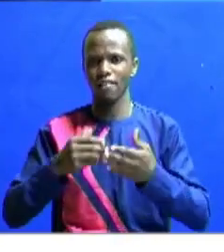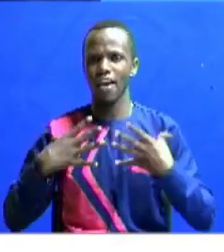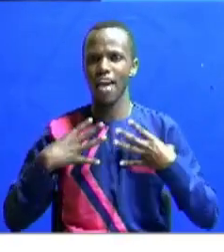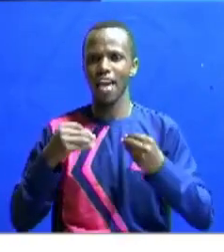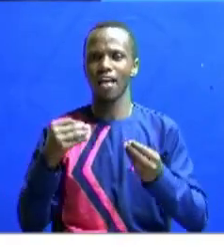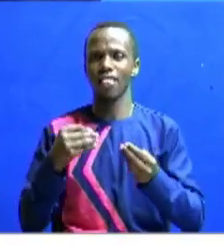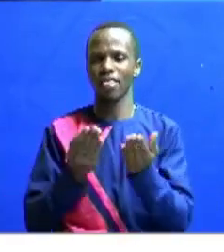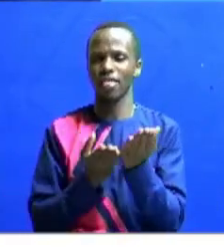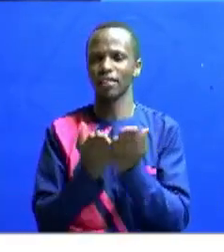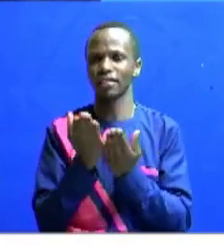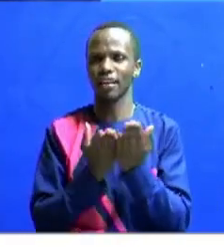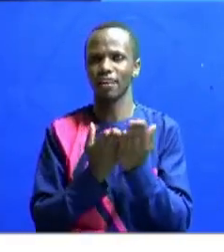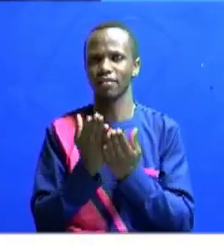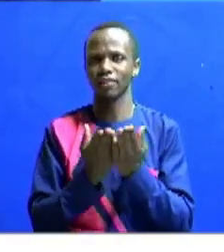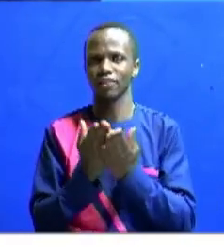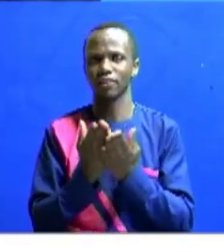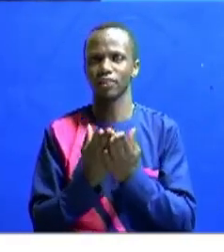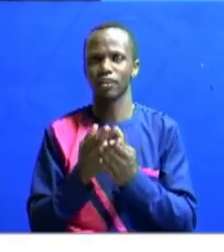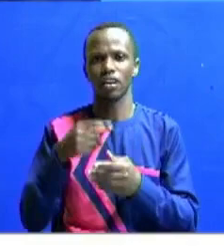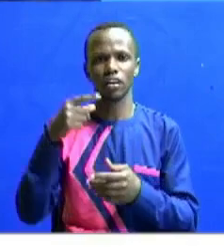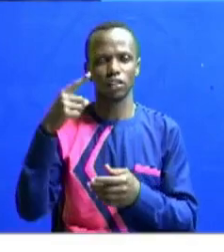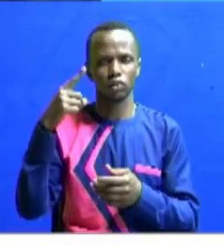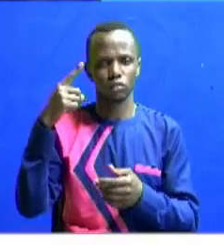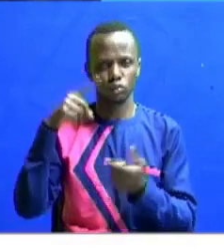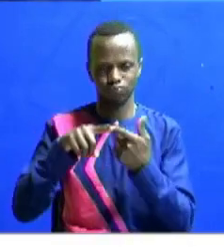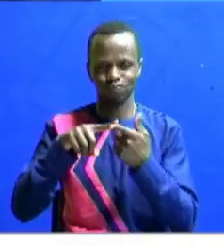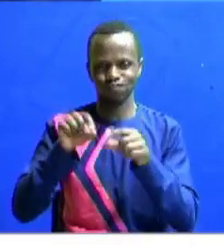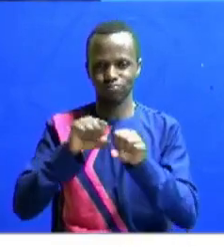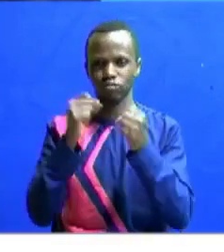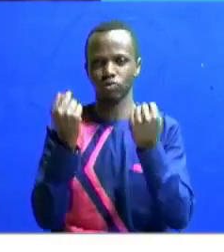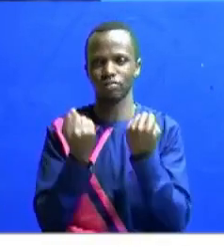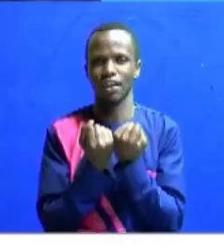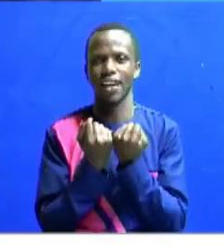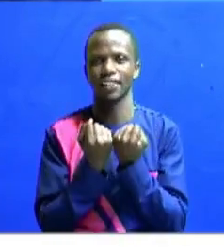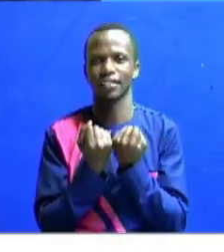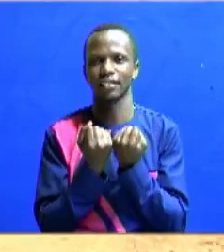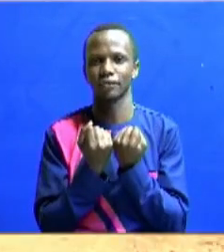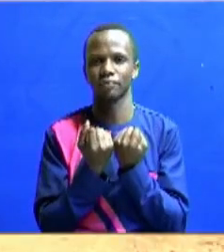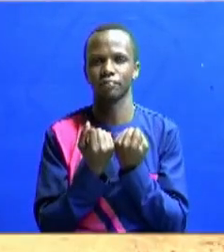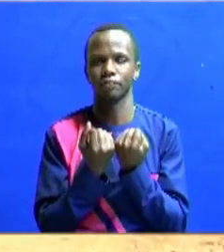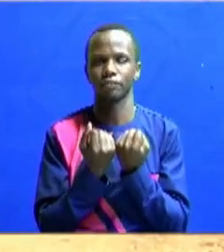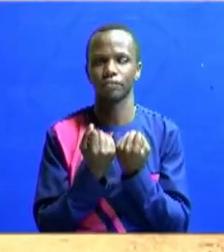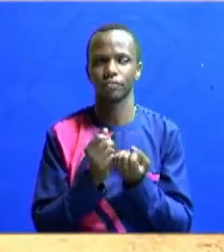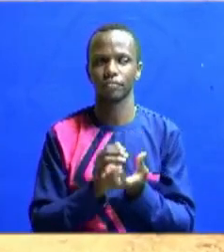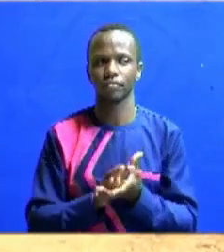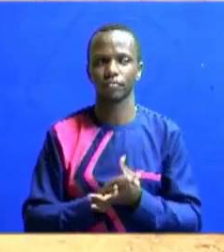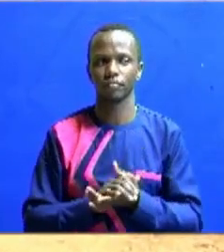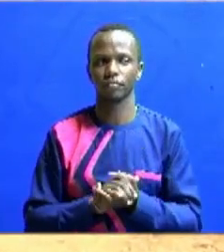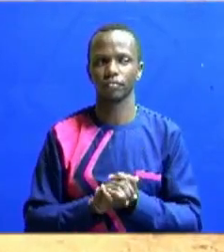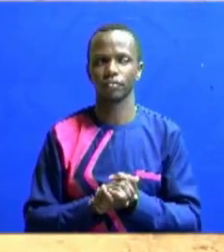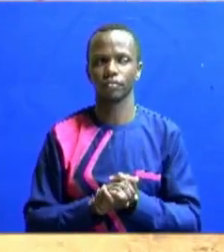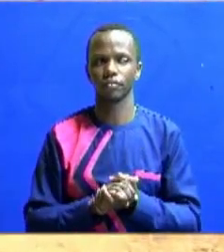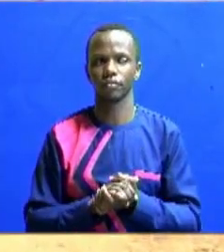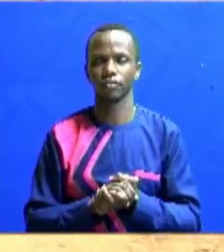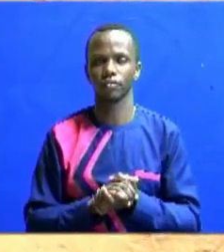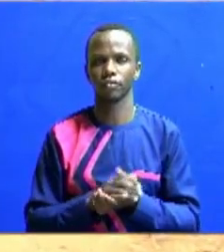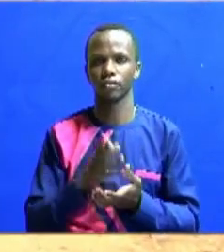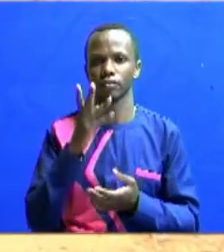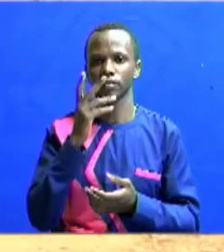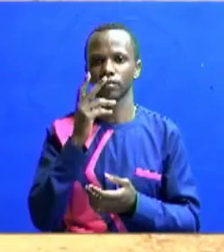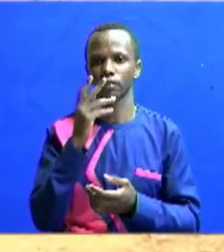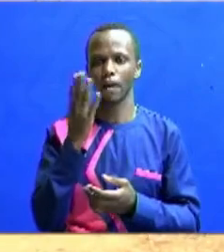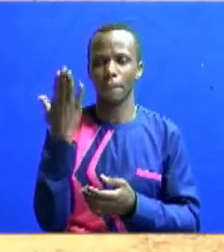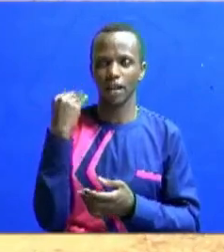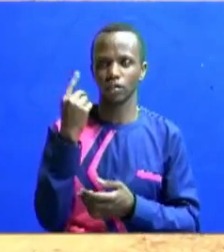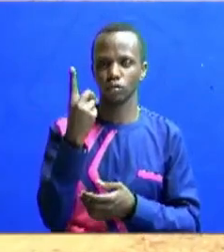to the less fortunate in the society. Barbara Gamba with the full report. For the last 2 days,